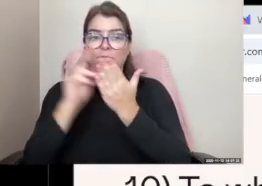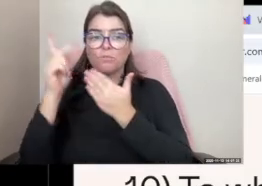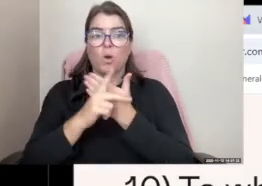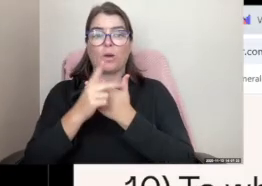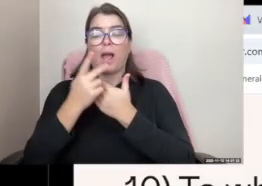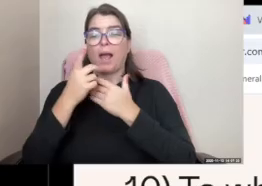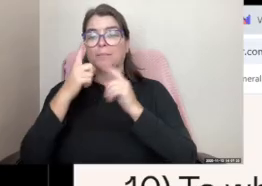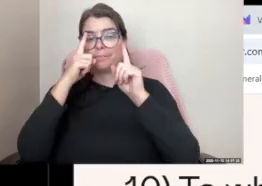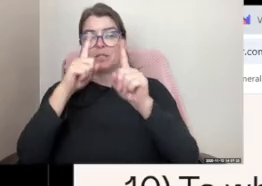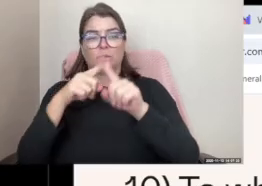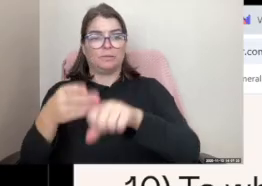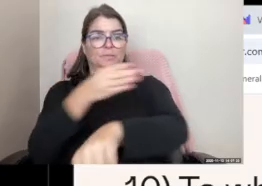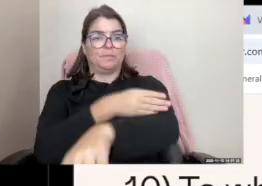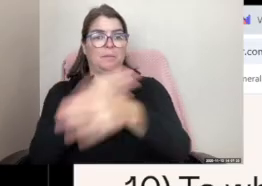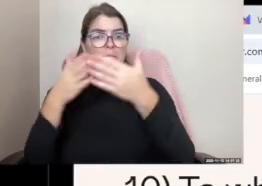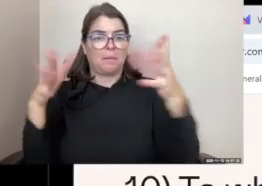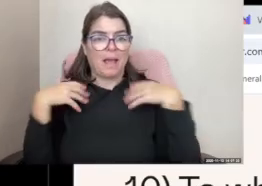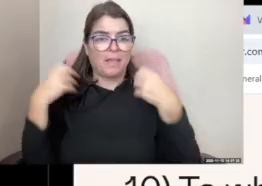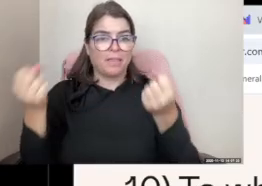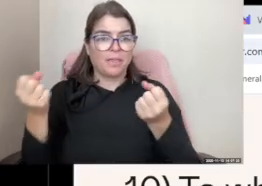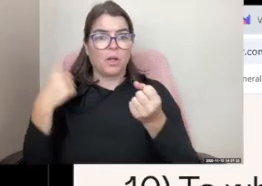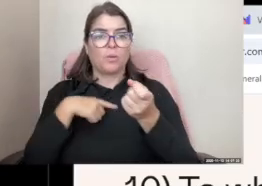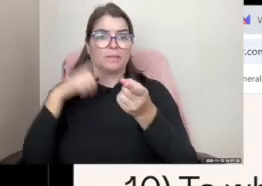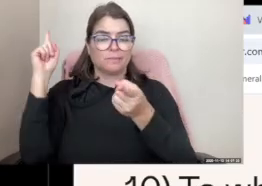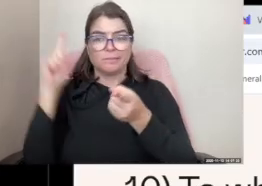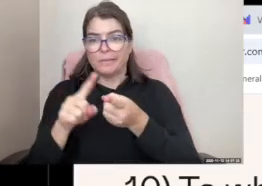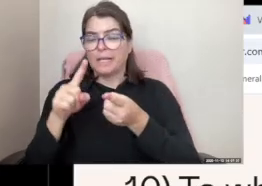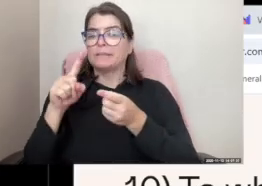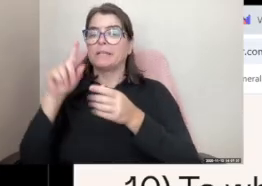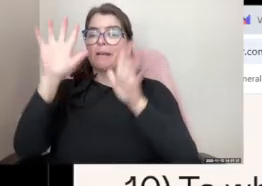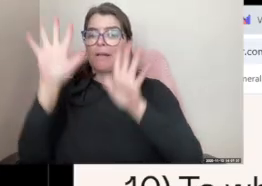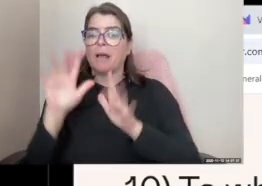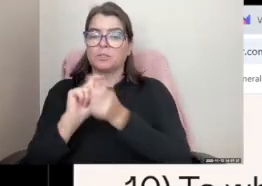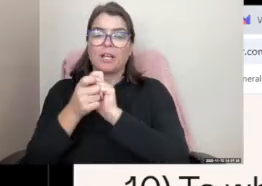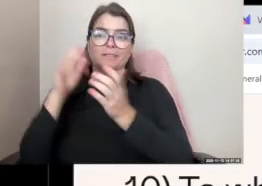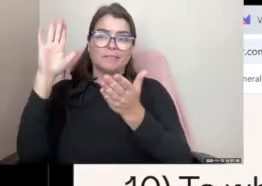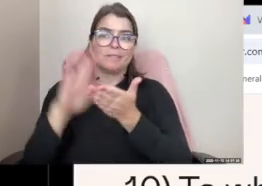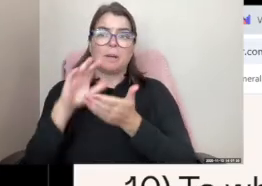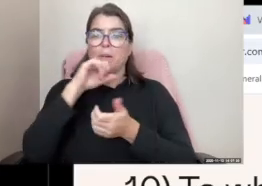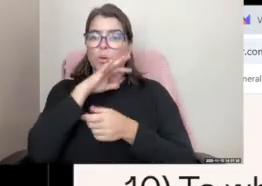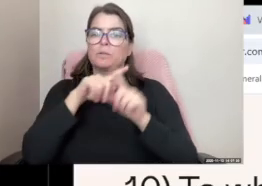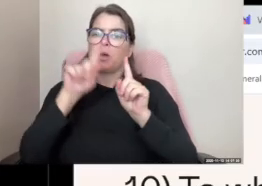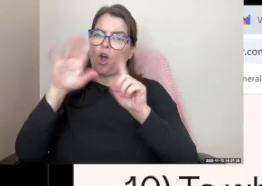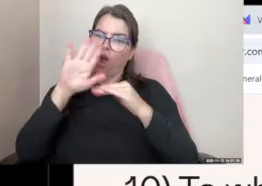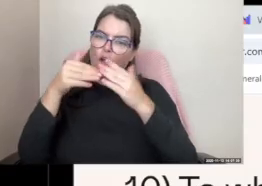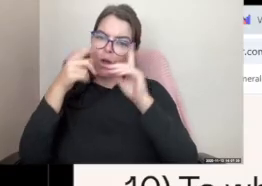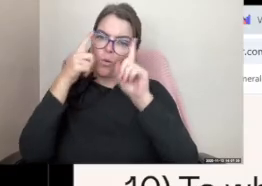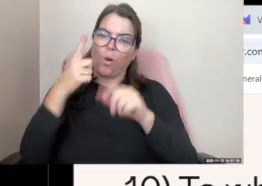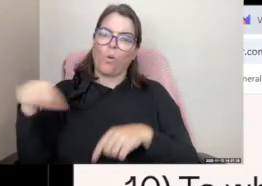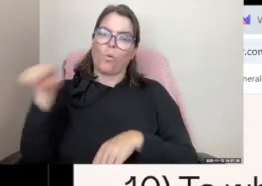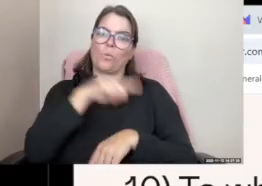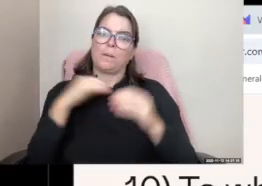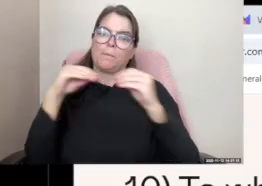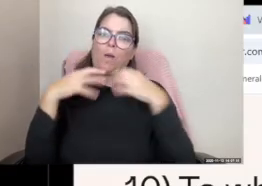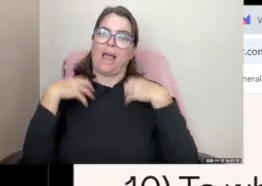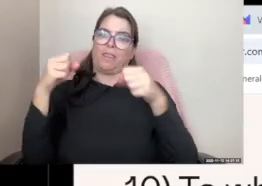Yeah, that's a great question, because at the end of the day, the purpose of our incentive programs and all of our efforts is